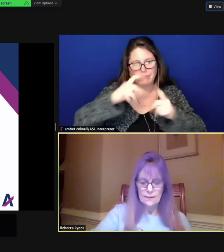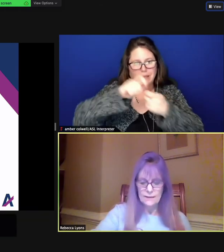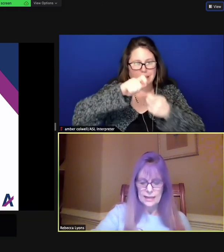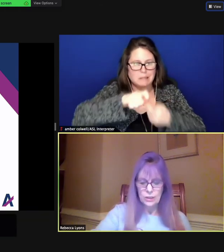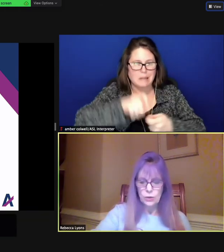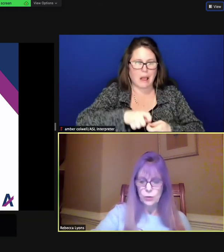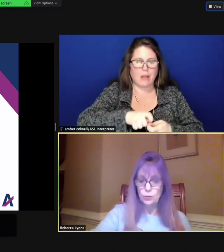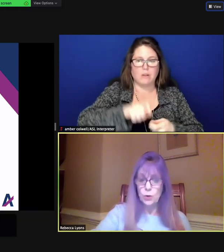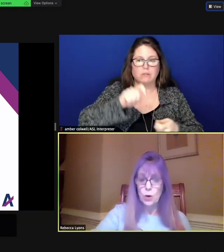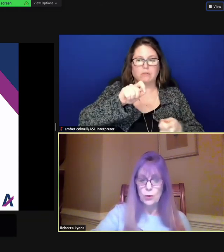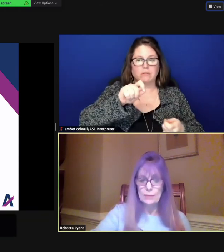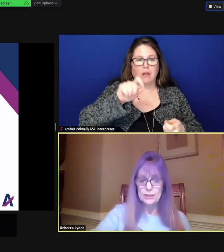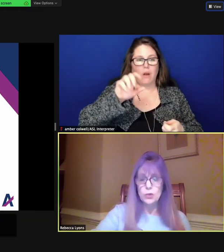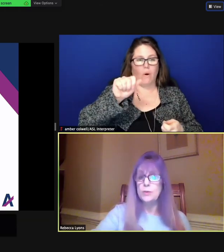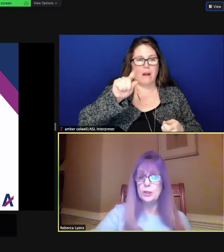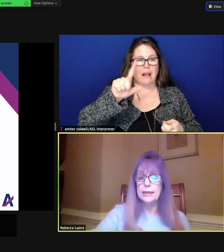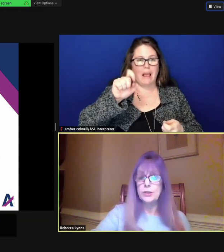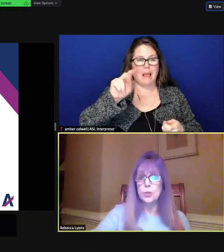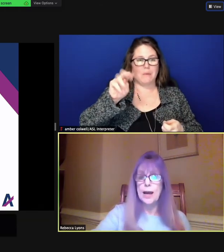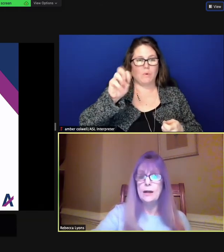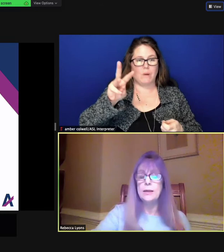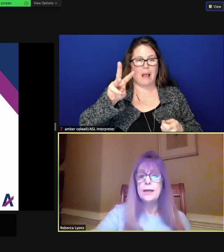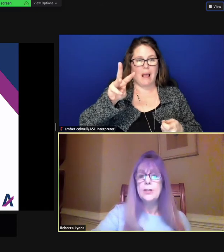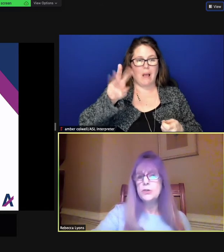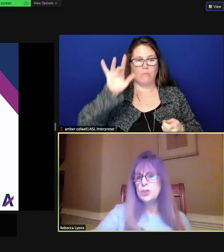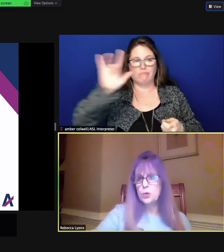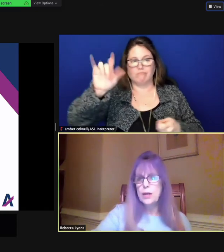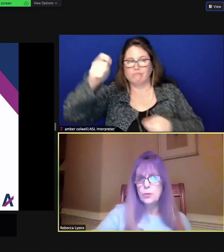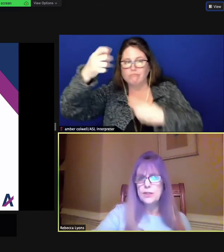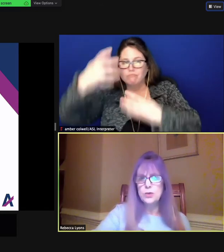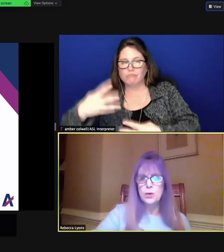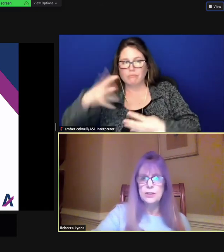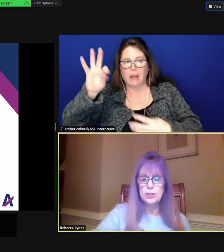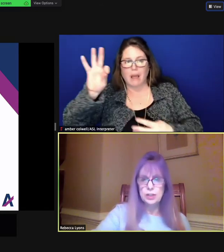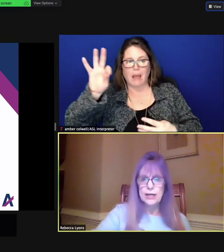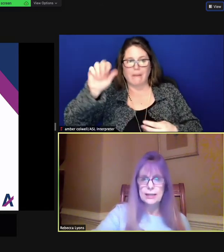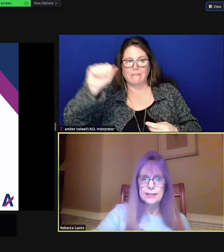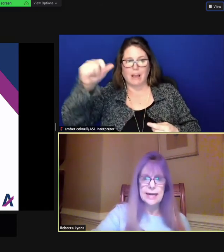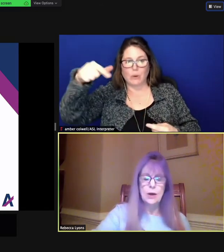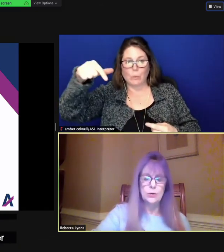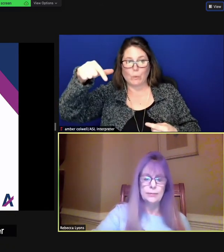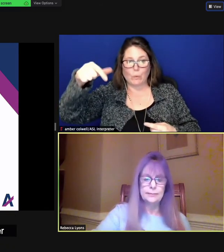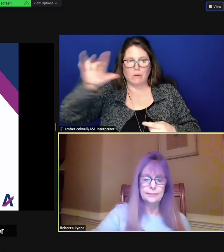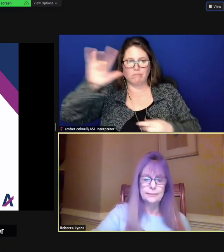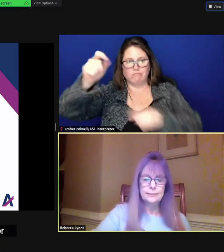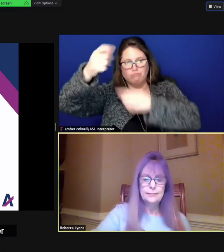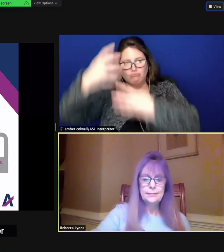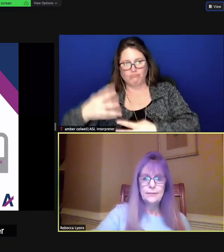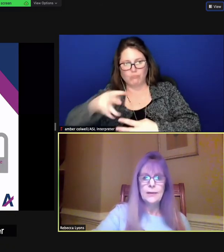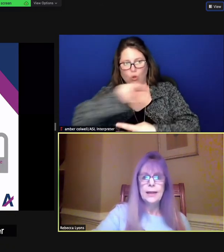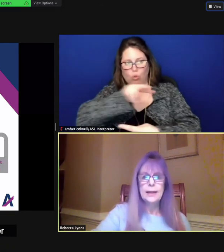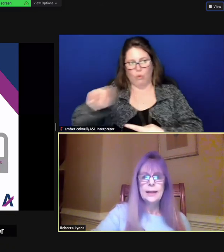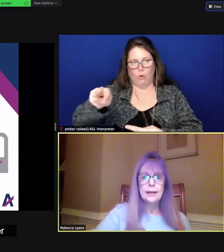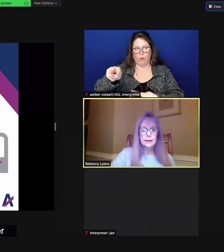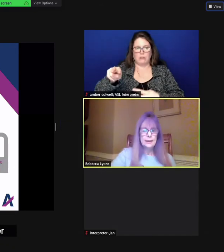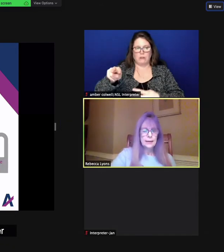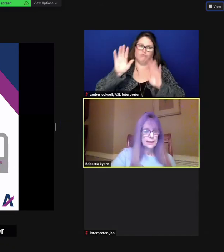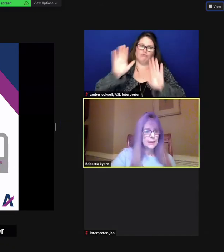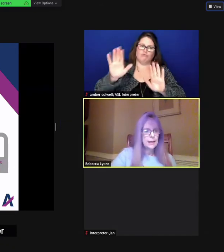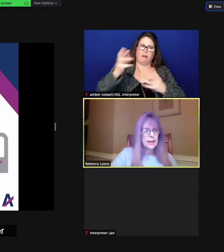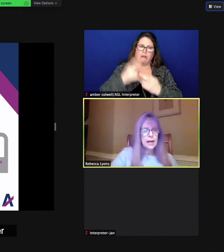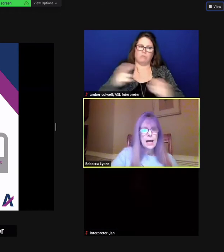our FAQ program description as well. So it's a great resource to check this out.